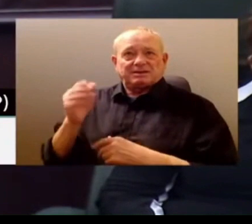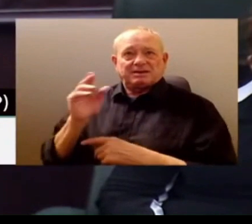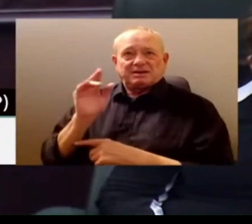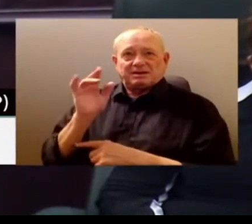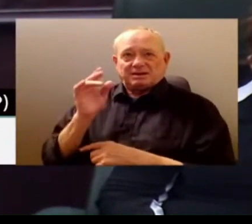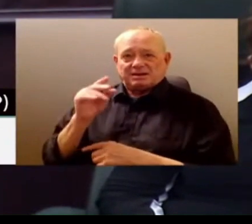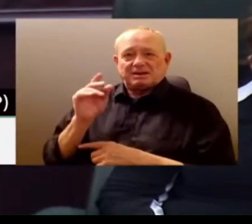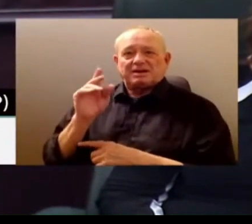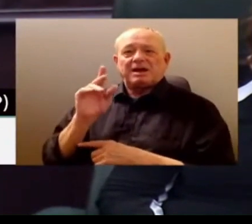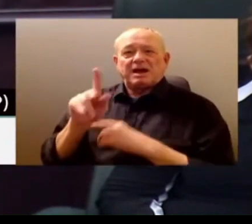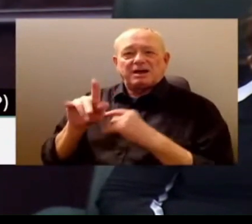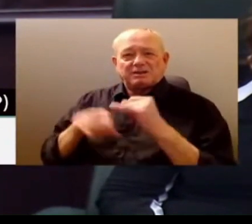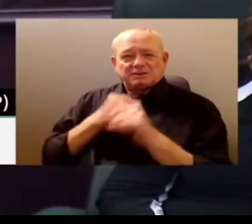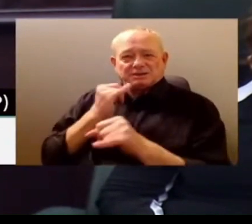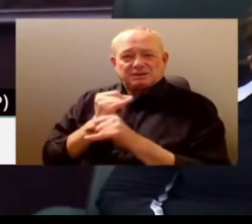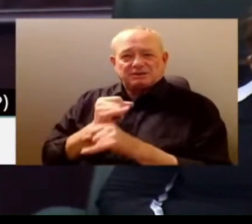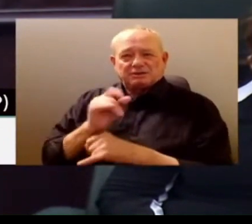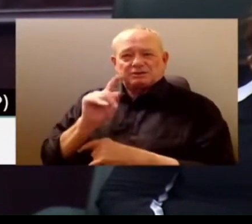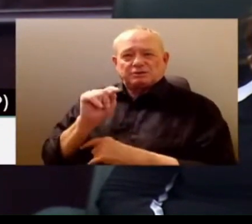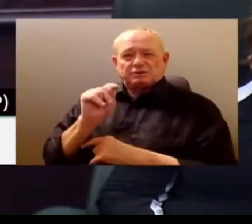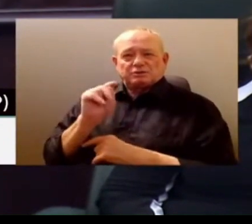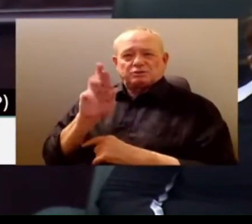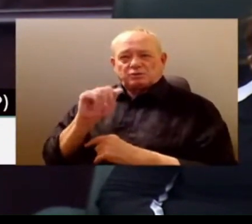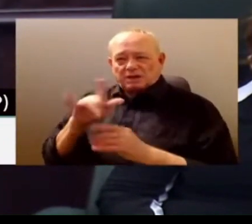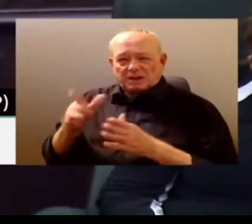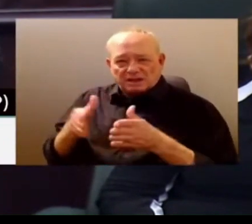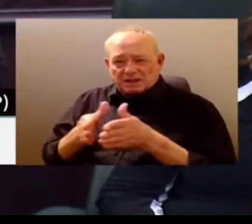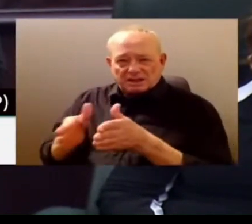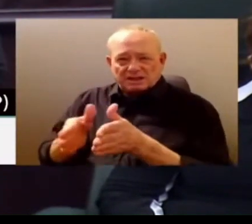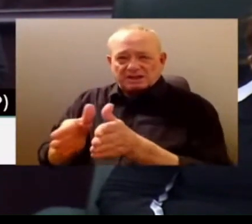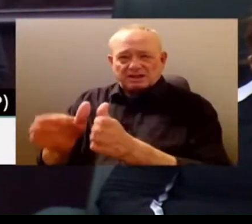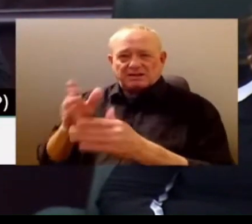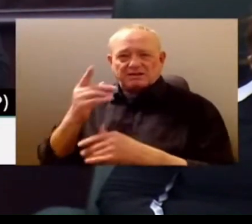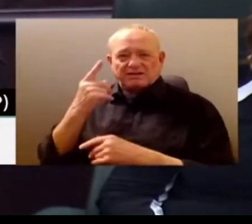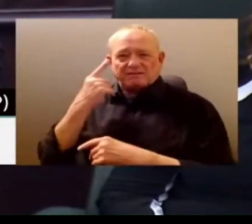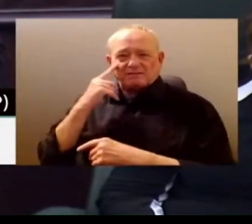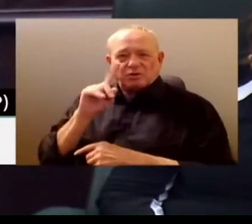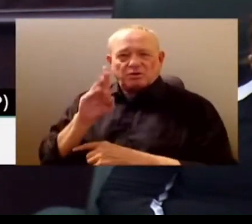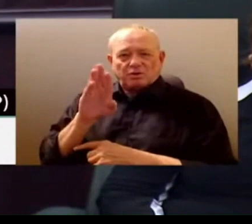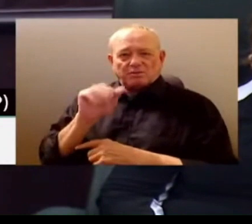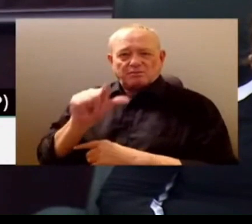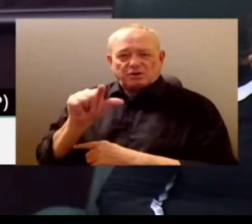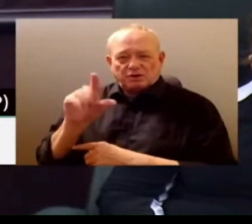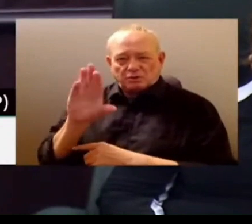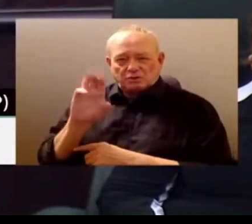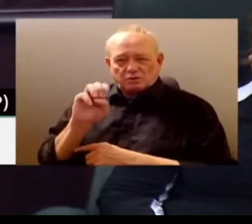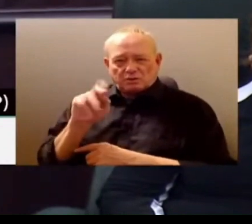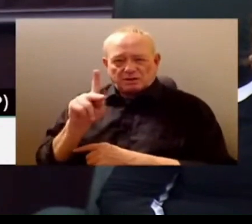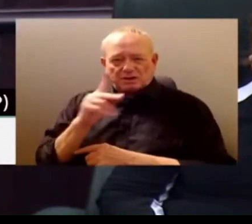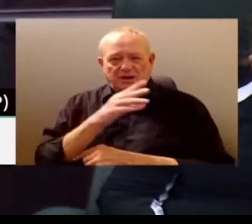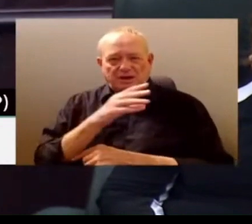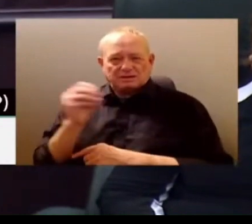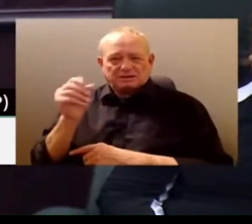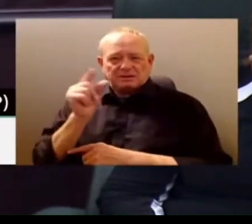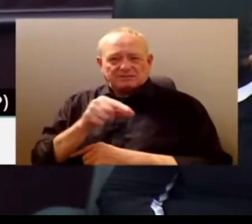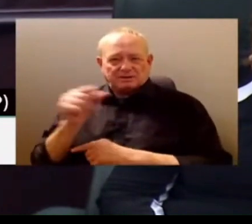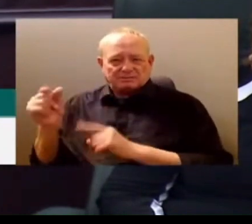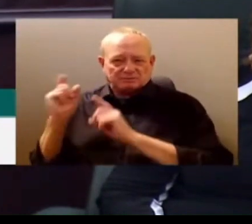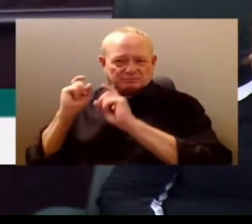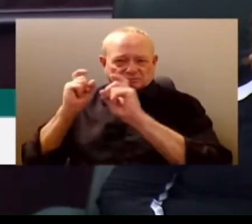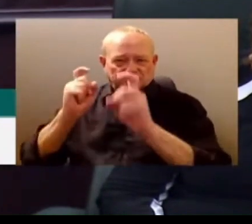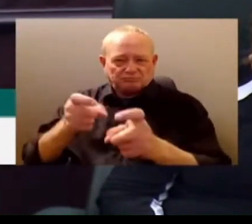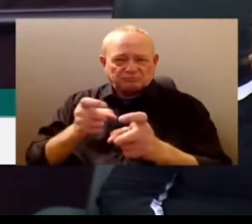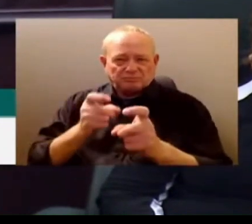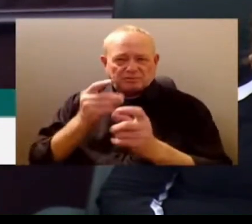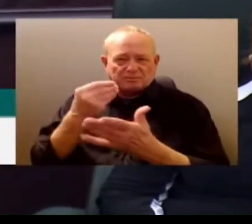that the government granted local trail organizations hundreds of thousands of dollars from the Kananaskis Conservation Pass